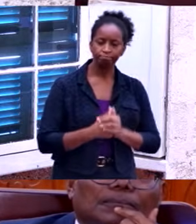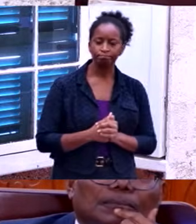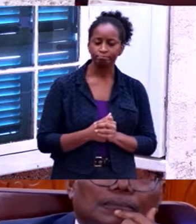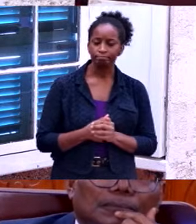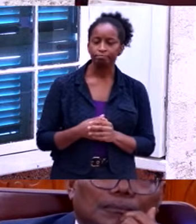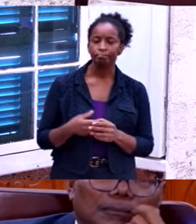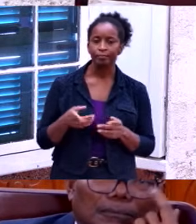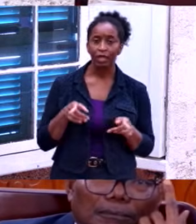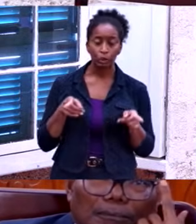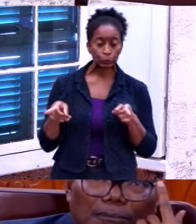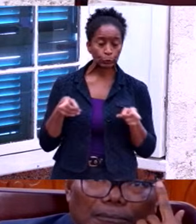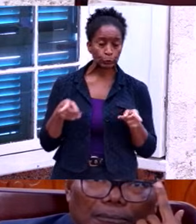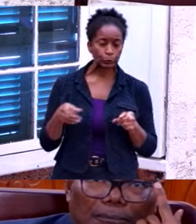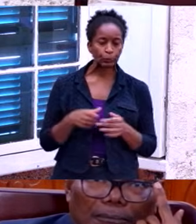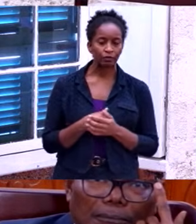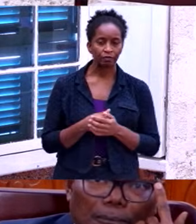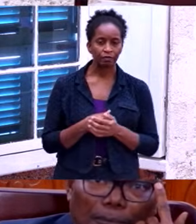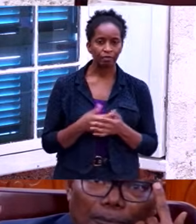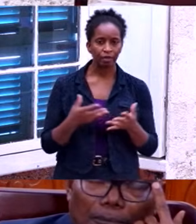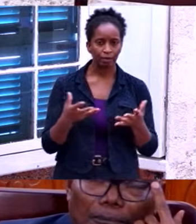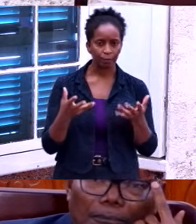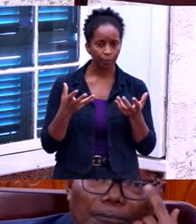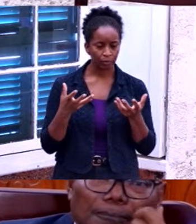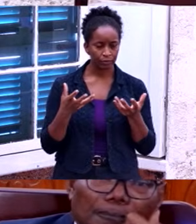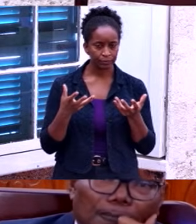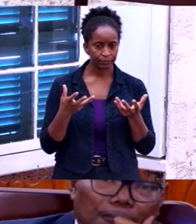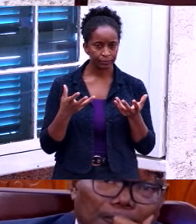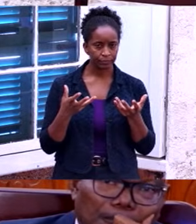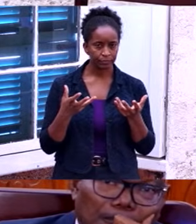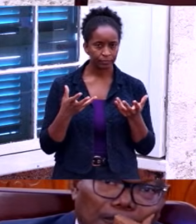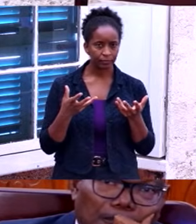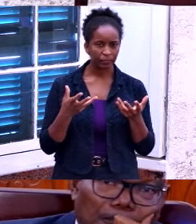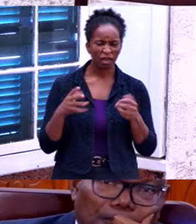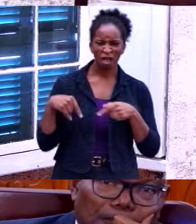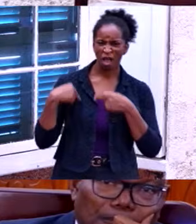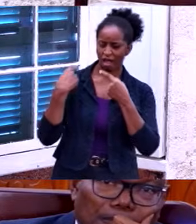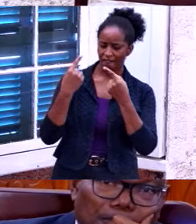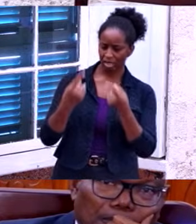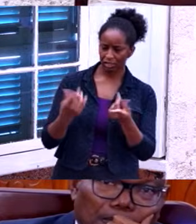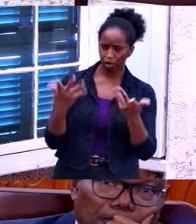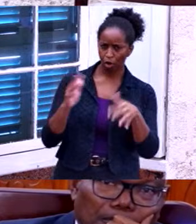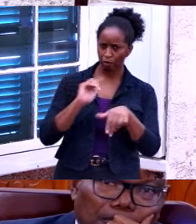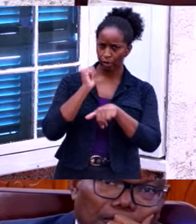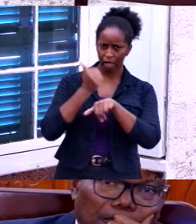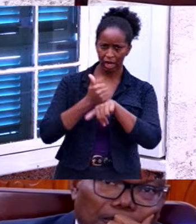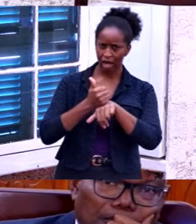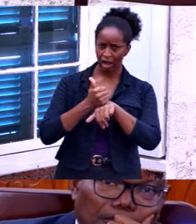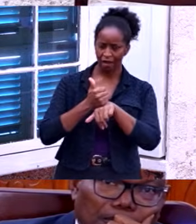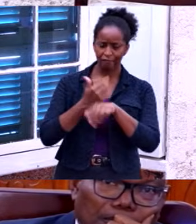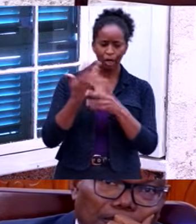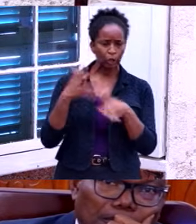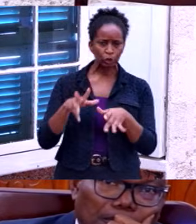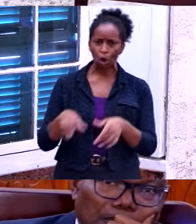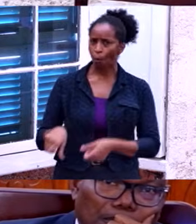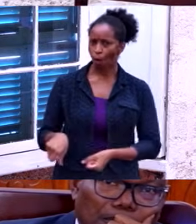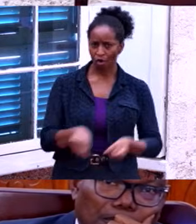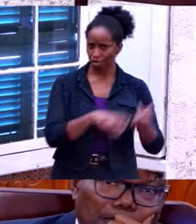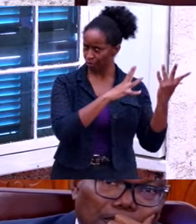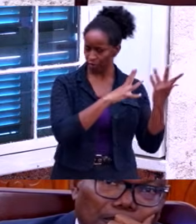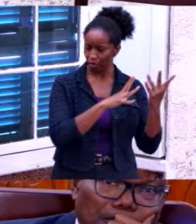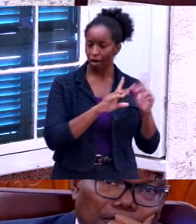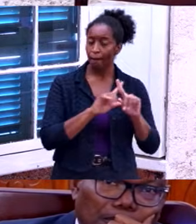changed that it continues not to discard history, but so changed that it